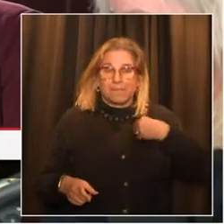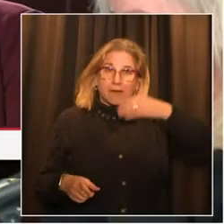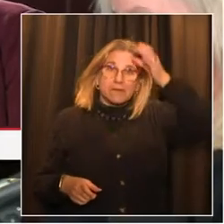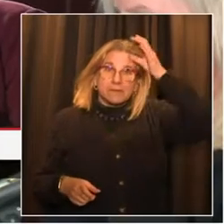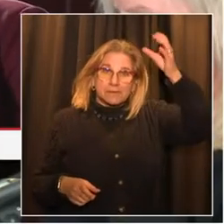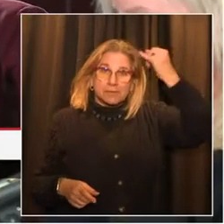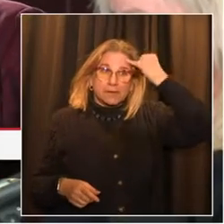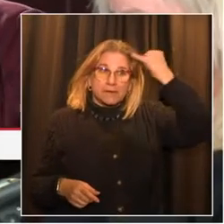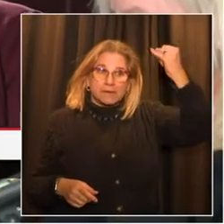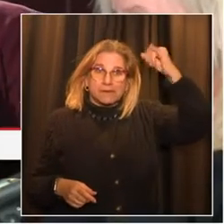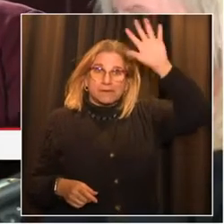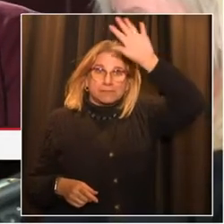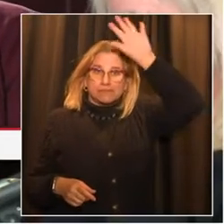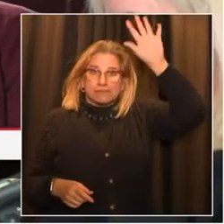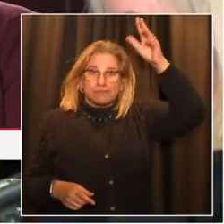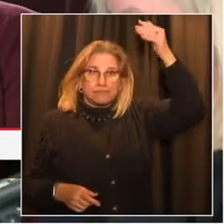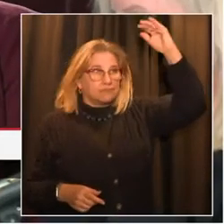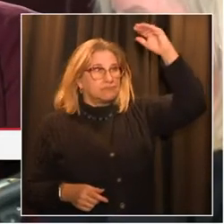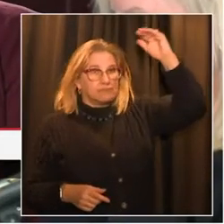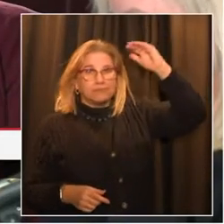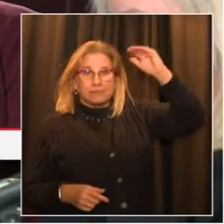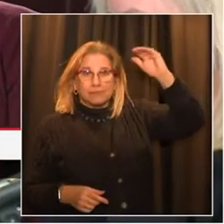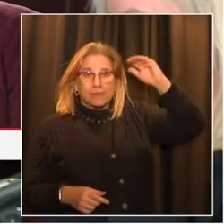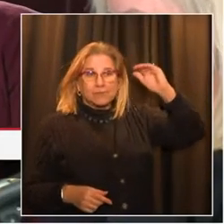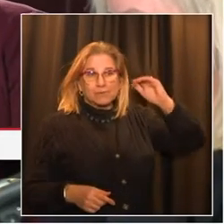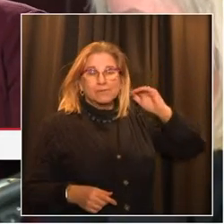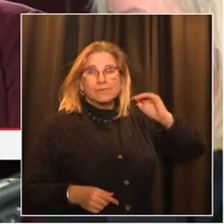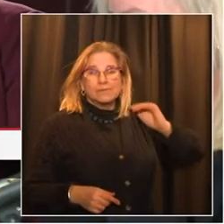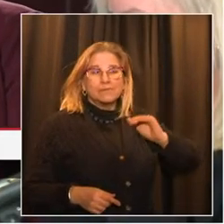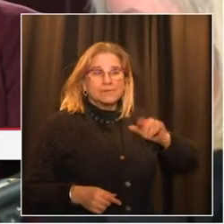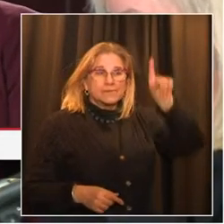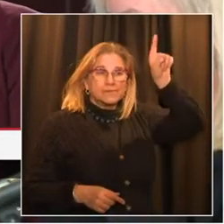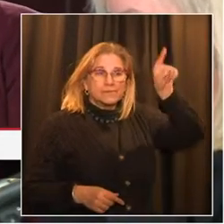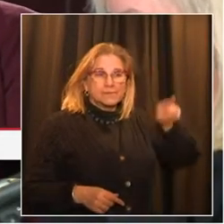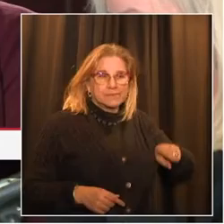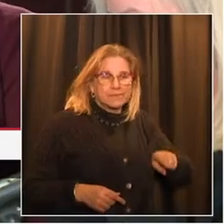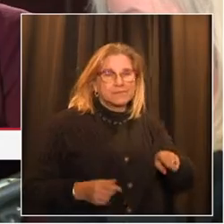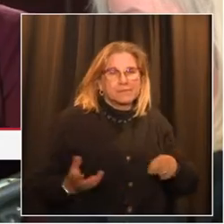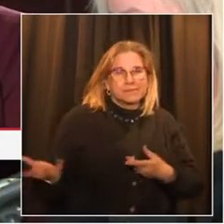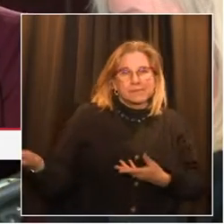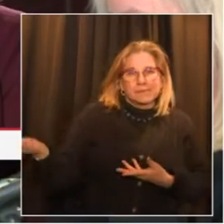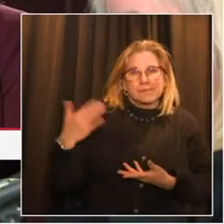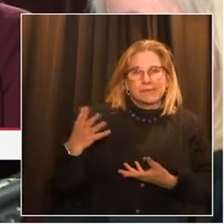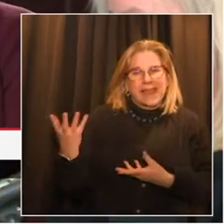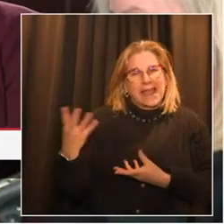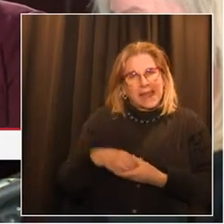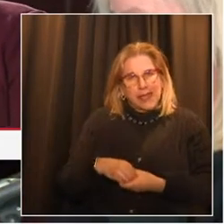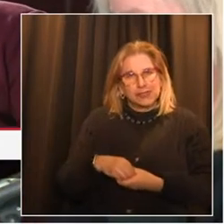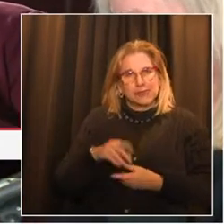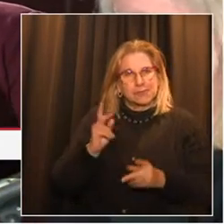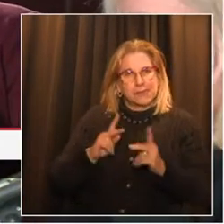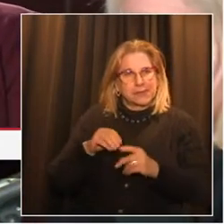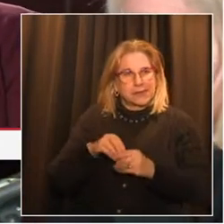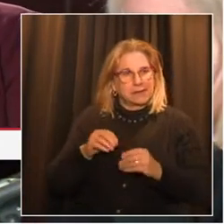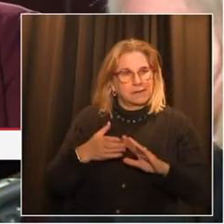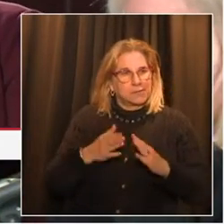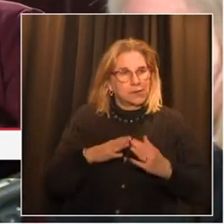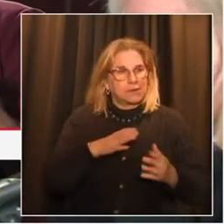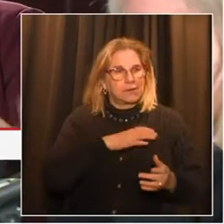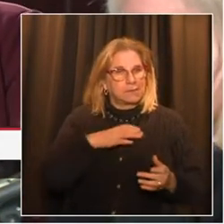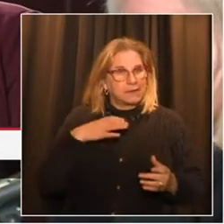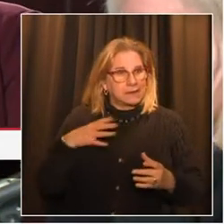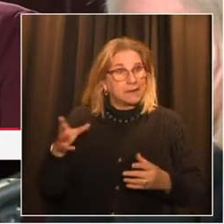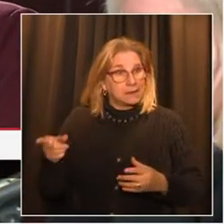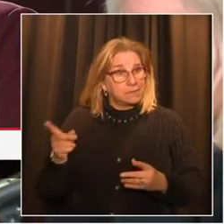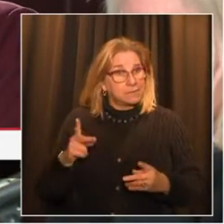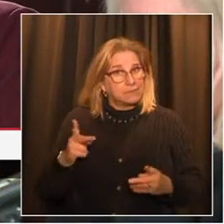feasibility to them to then really engage community, to the people who are thinking comprehensively and care comprehensively